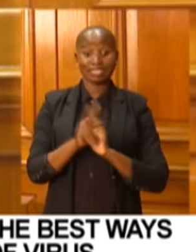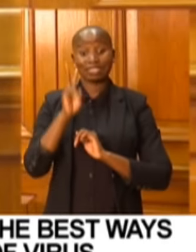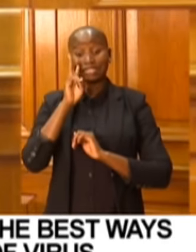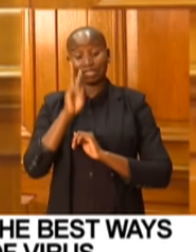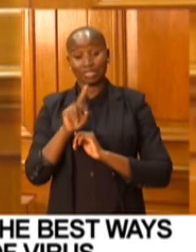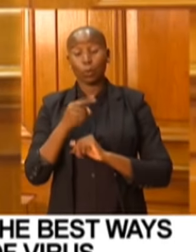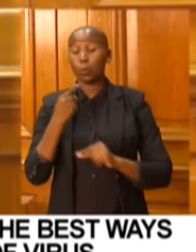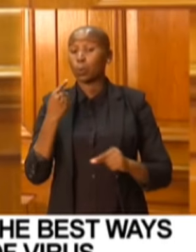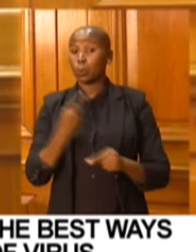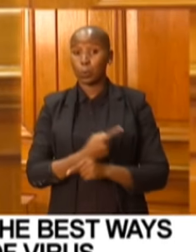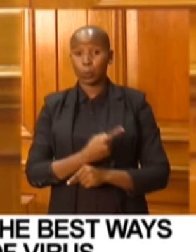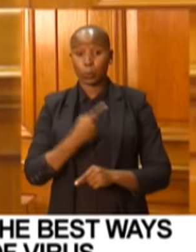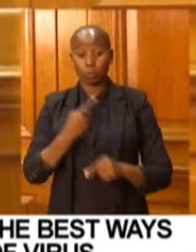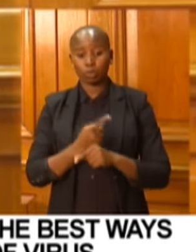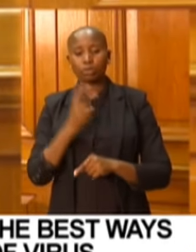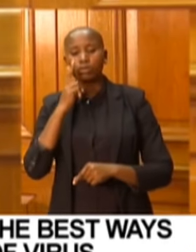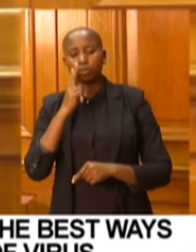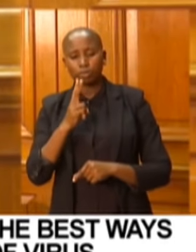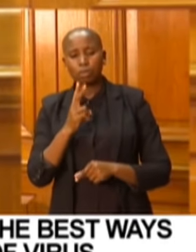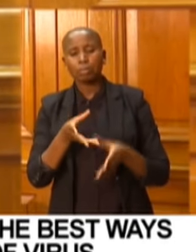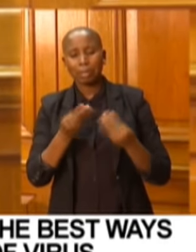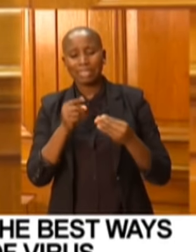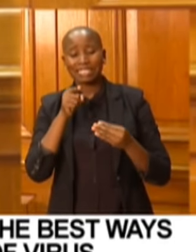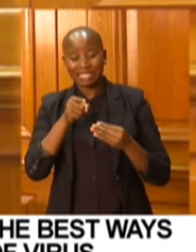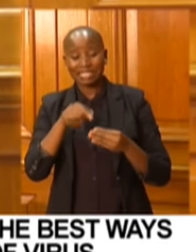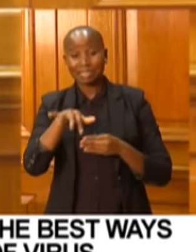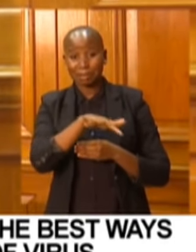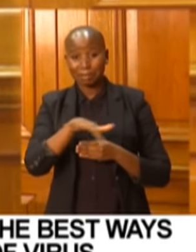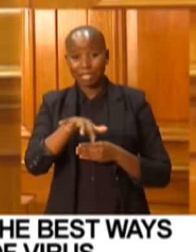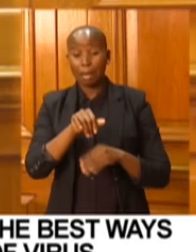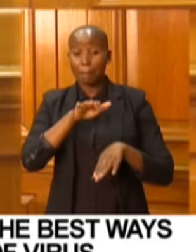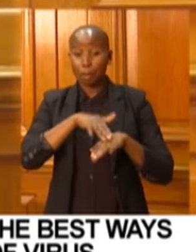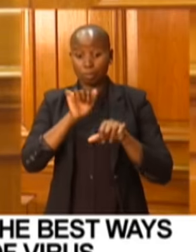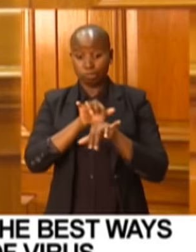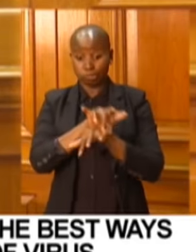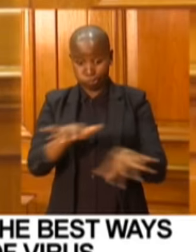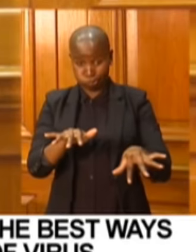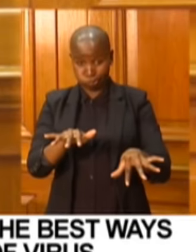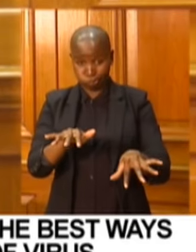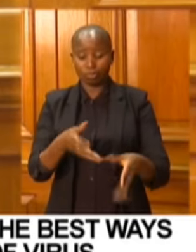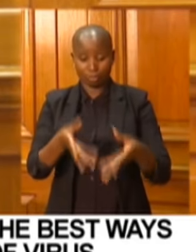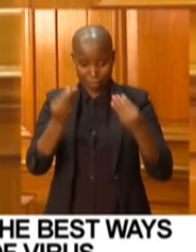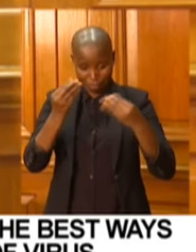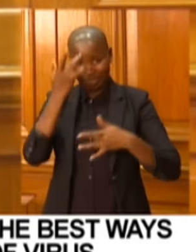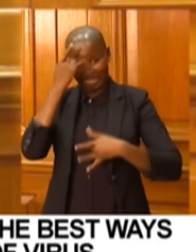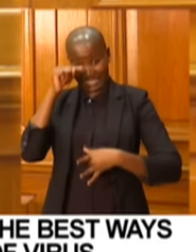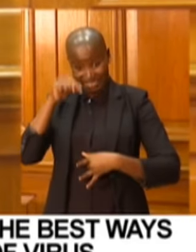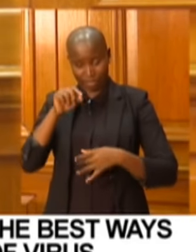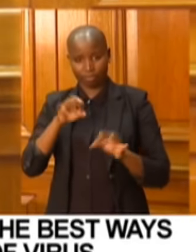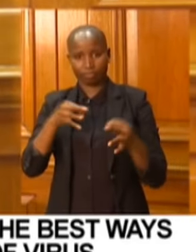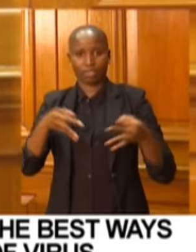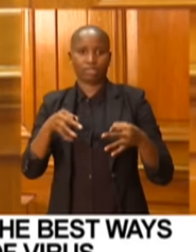again as so-called super spreader events or super spreader